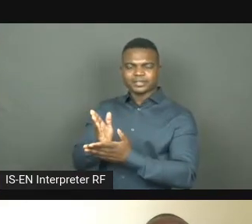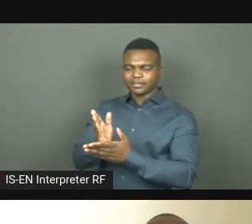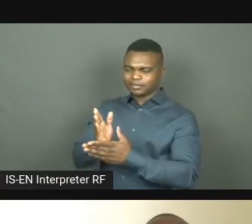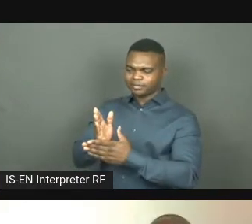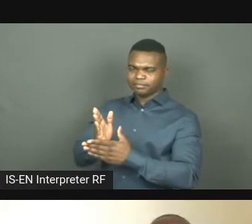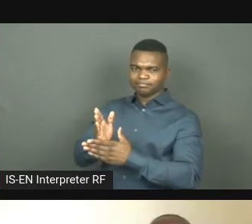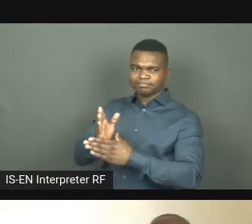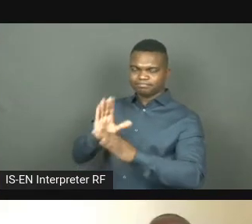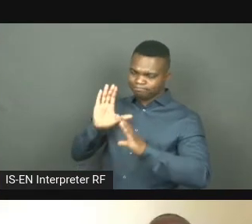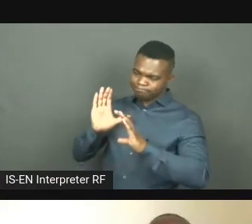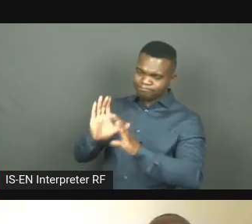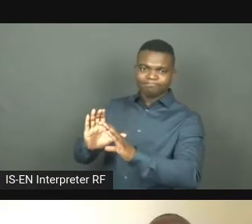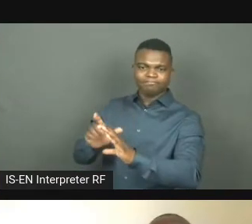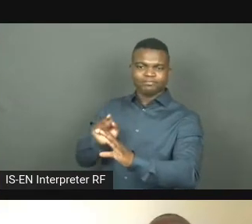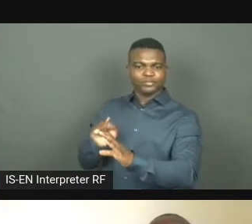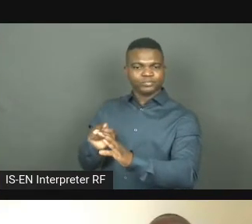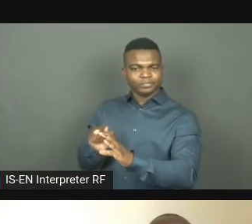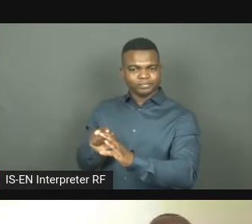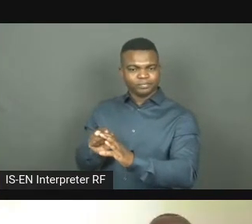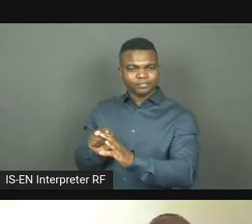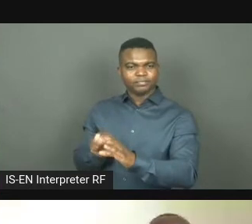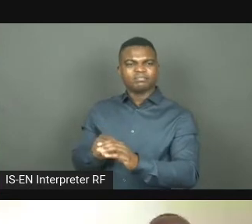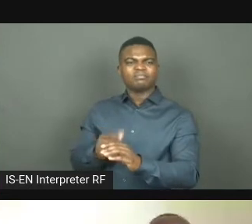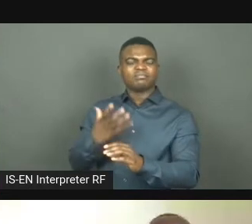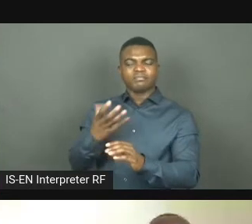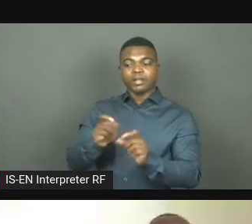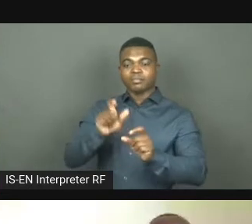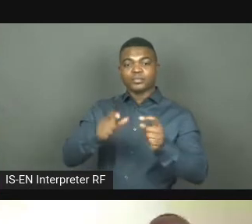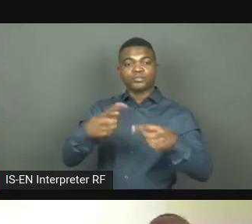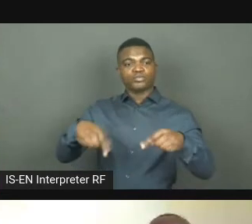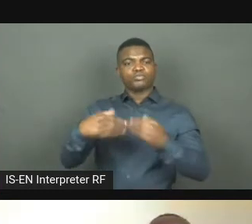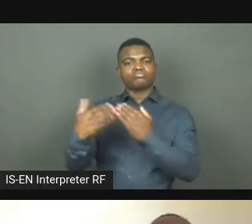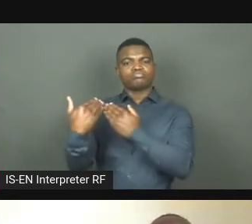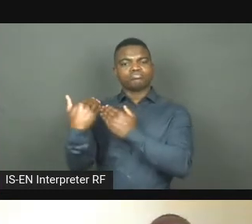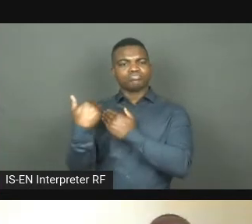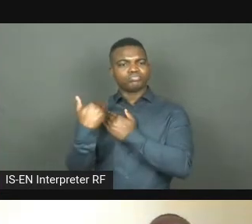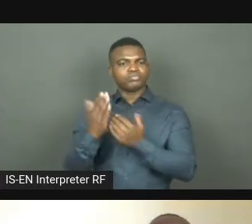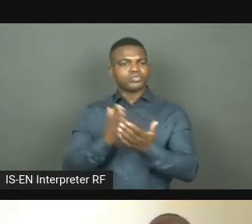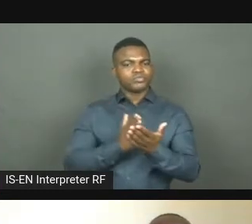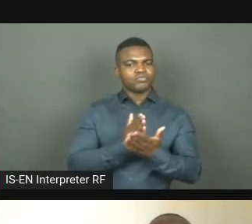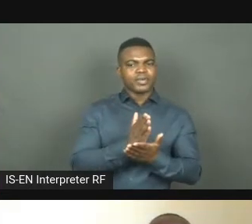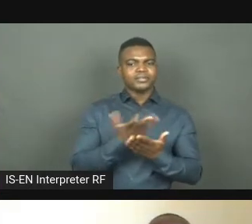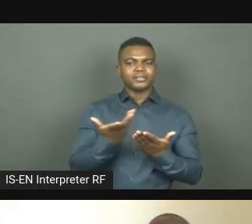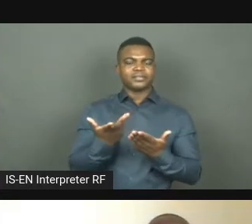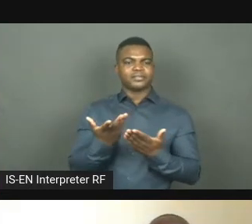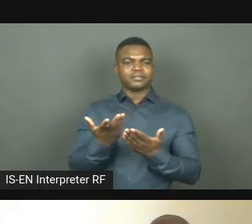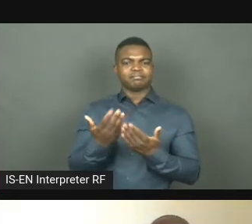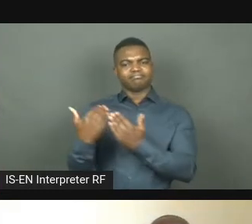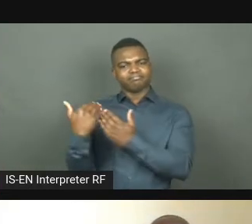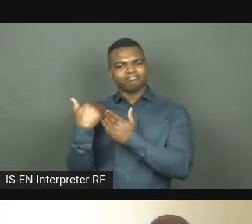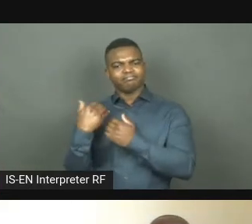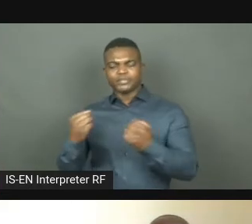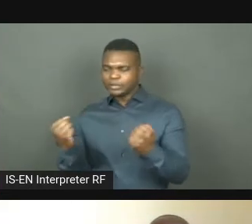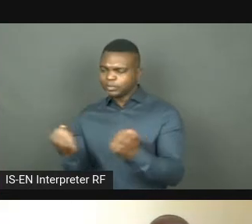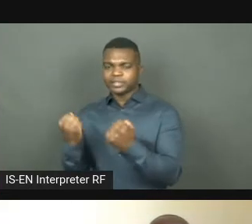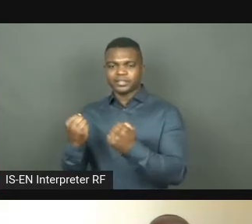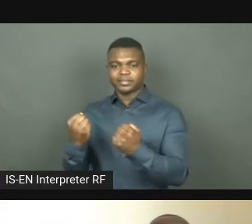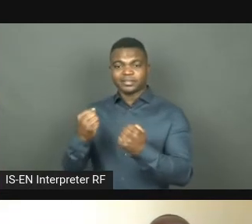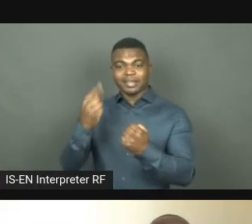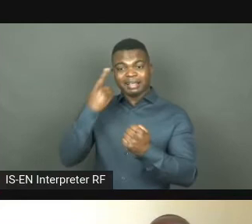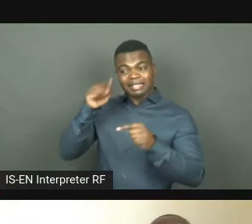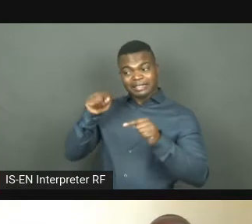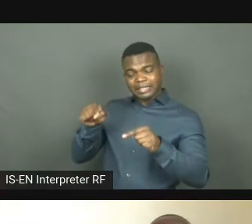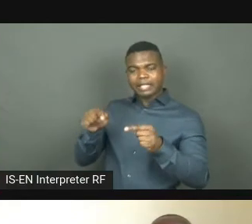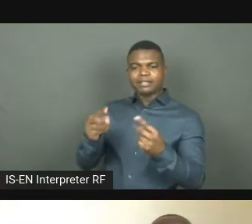I want them to feel, to a place where I can actually now choose a different way of being, you know, to choose a different future